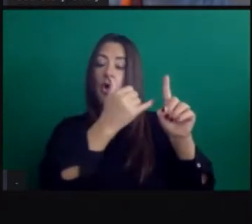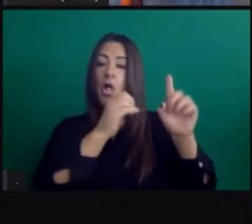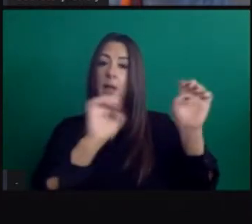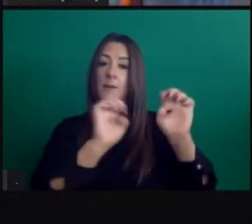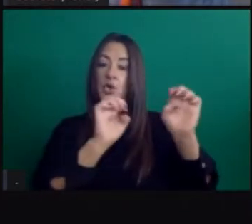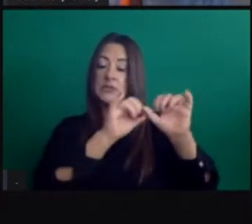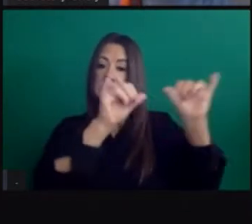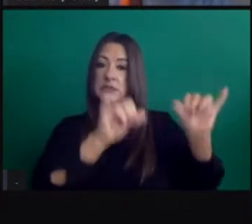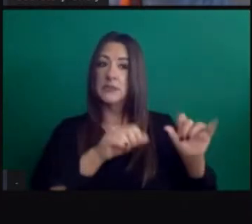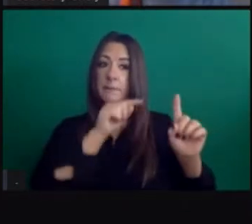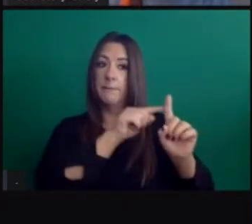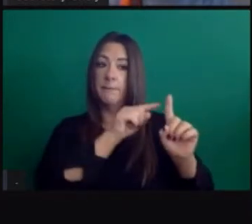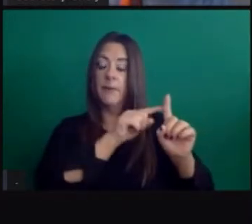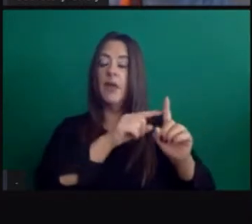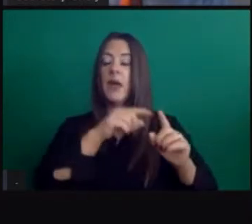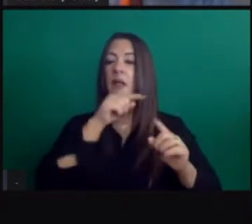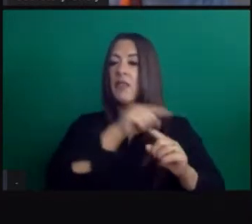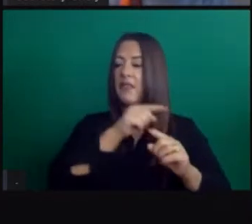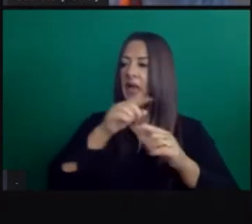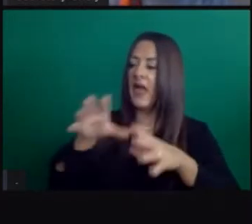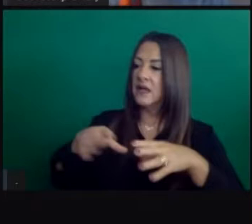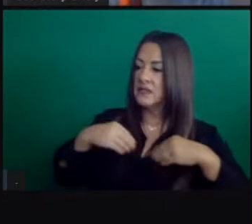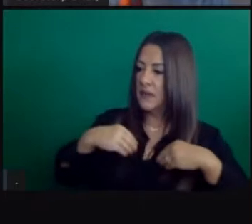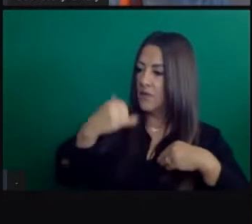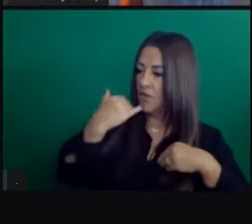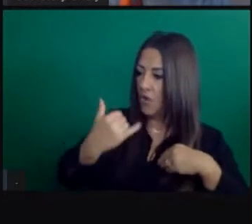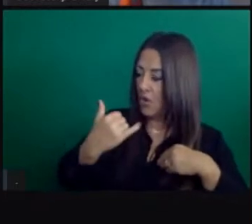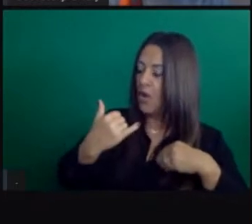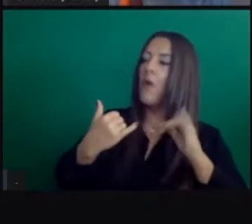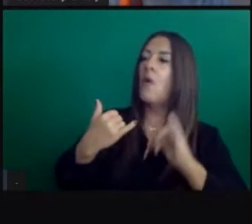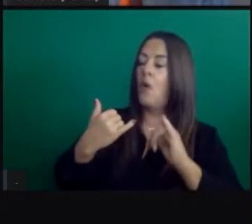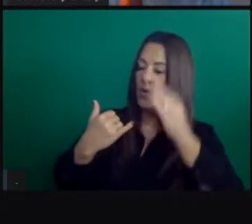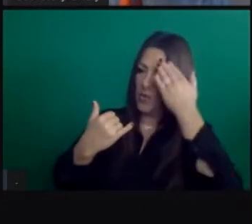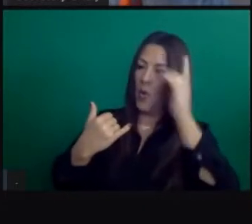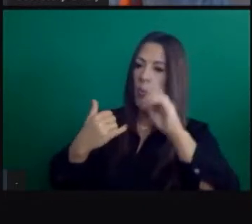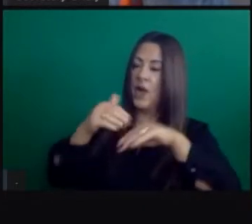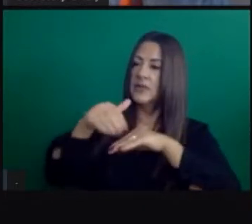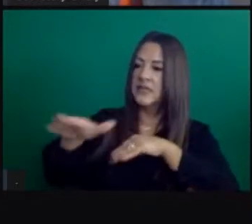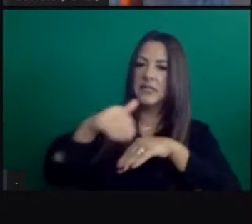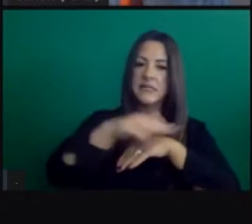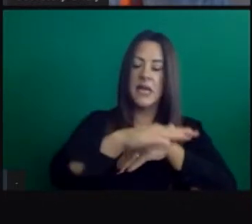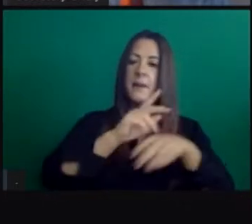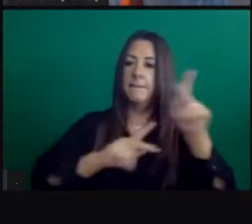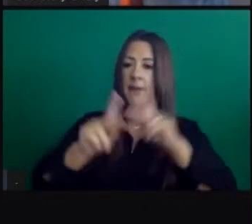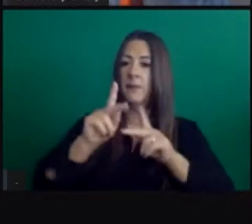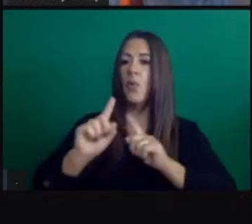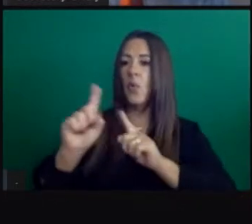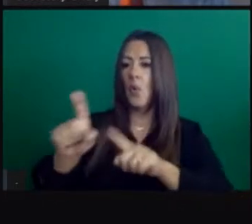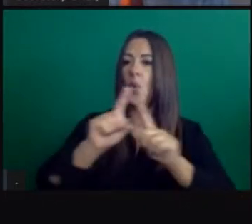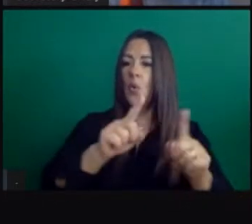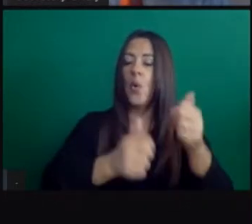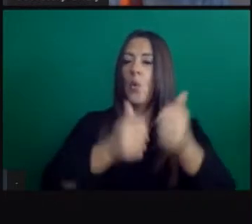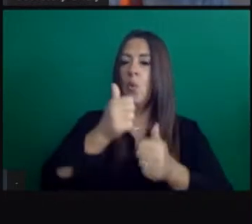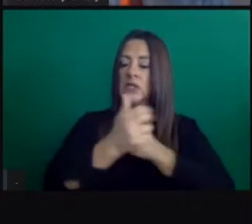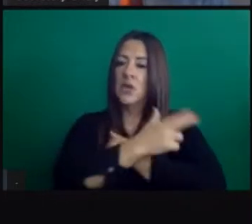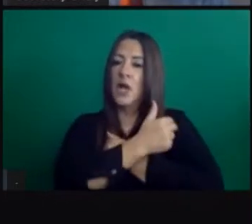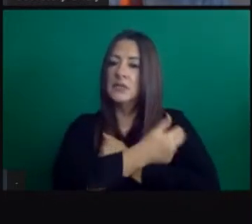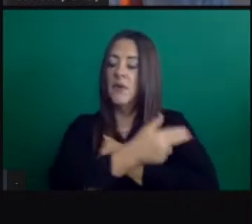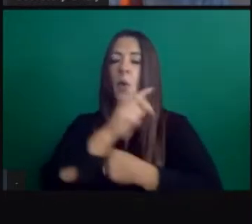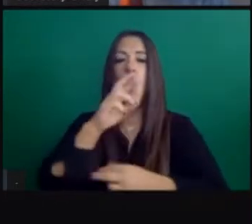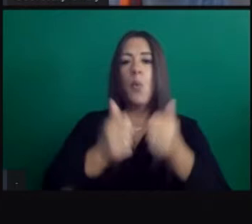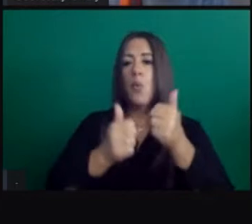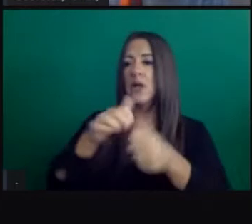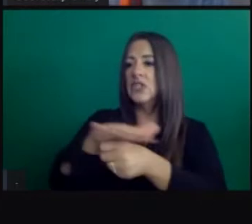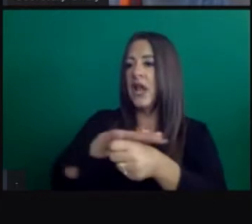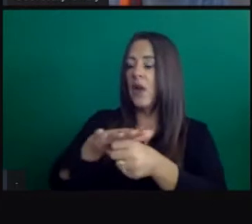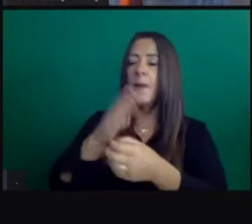patients to a place where there is capacity, as opposed to continuing to go to some parts of a county or part of a community